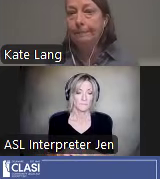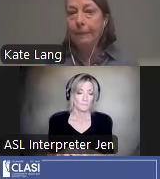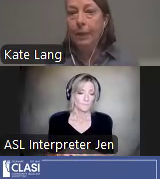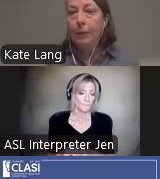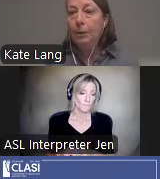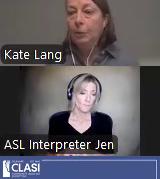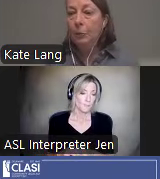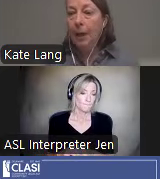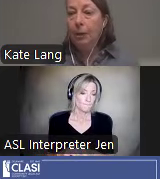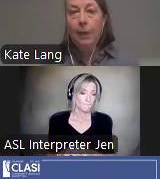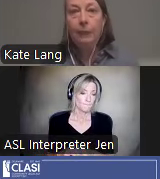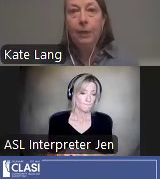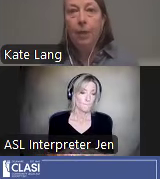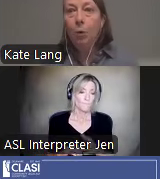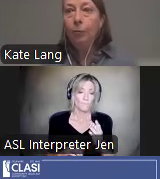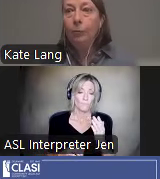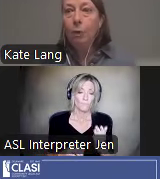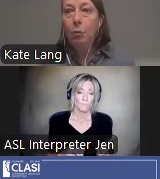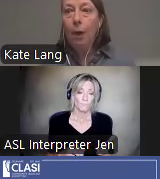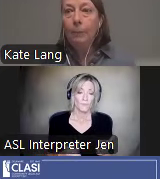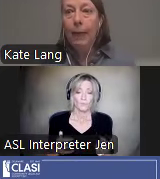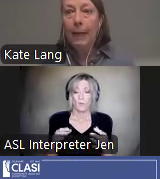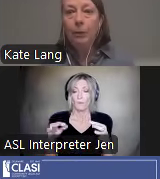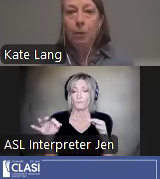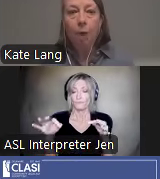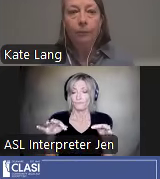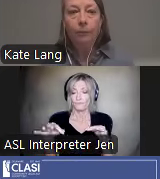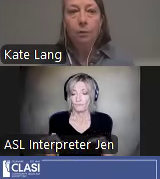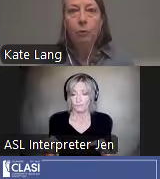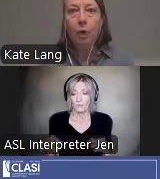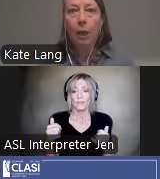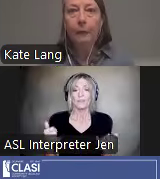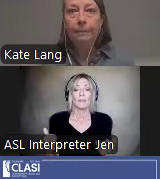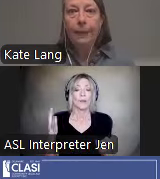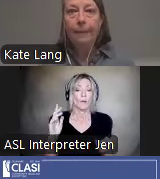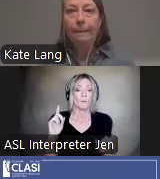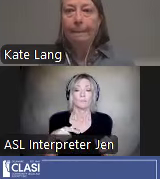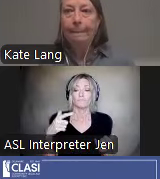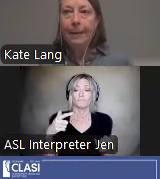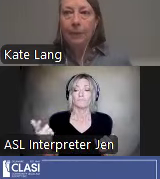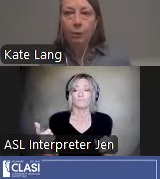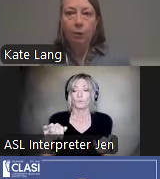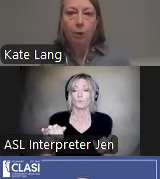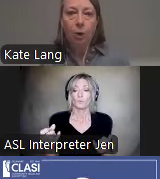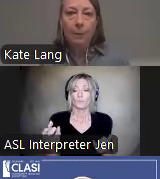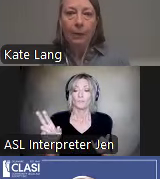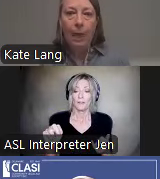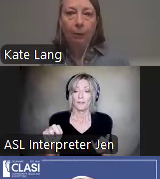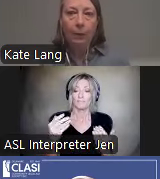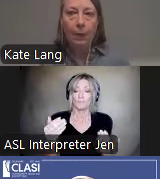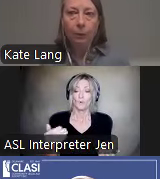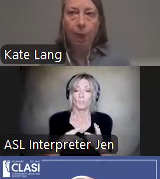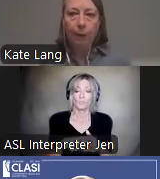beneficiaries. So now that I've done that overview, I'm going to hand it off to John to get us started talking